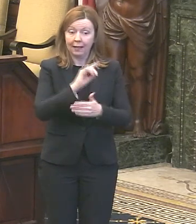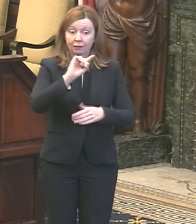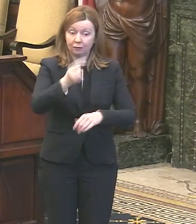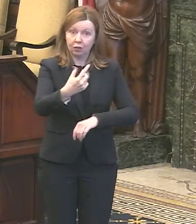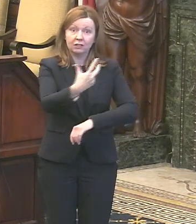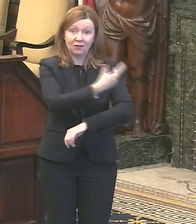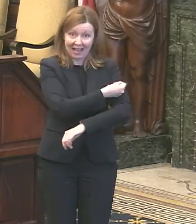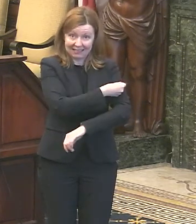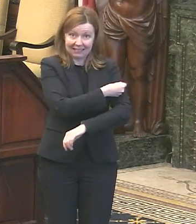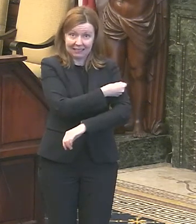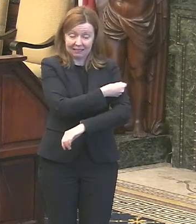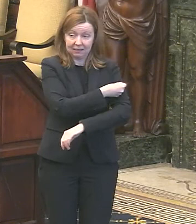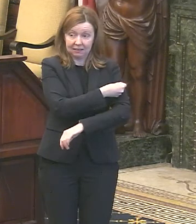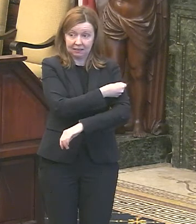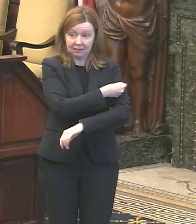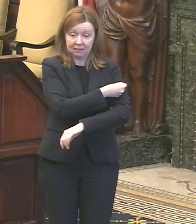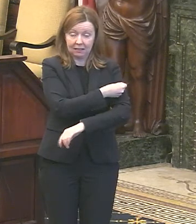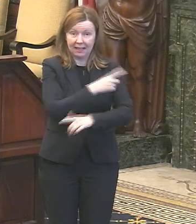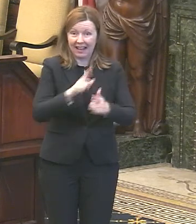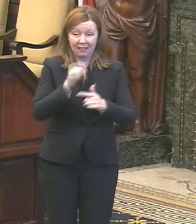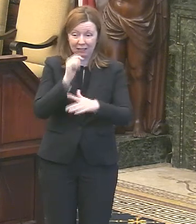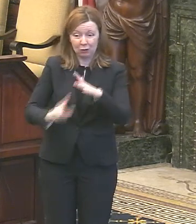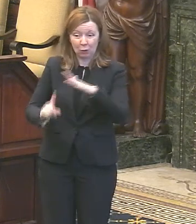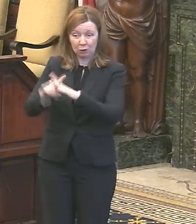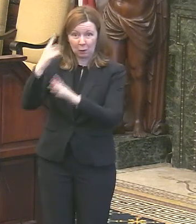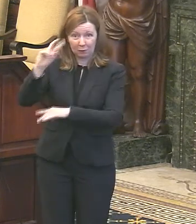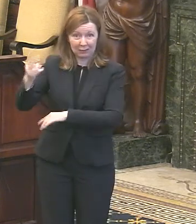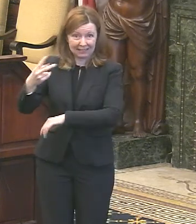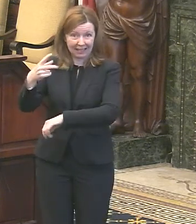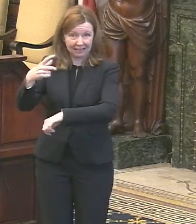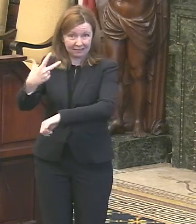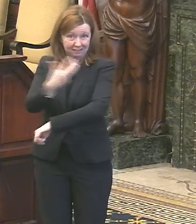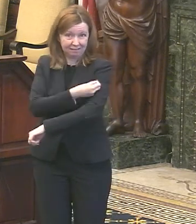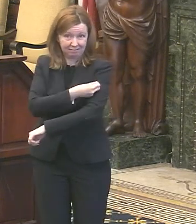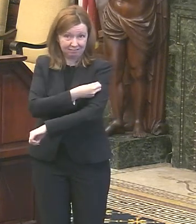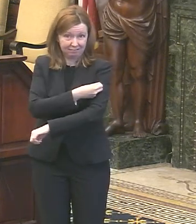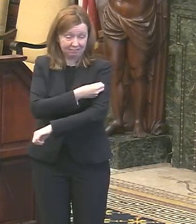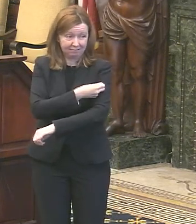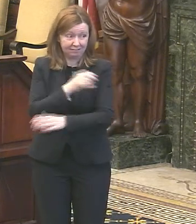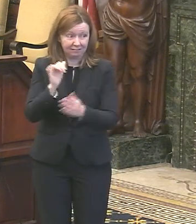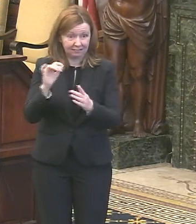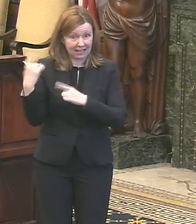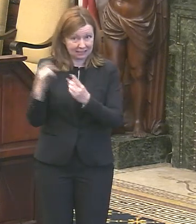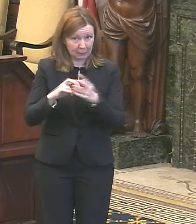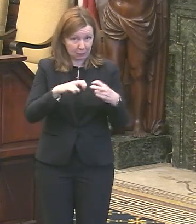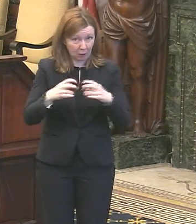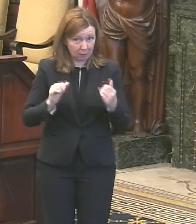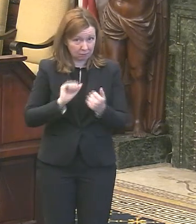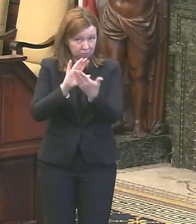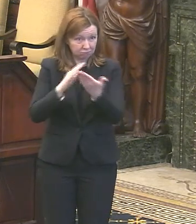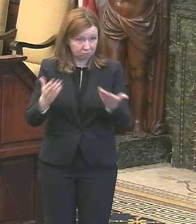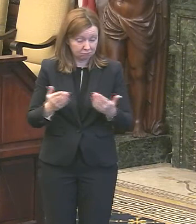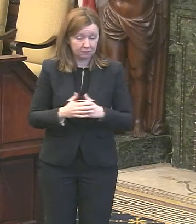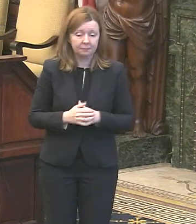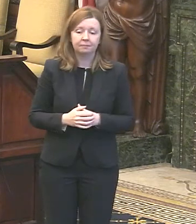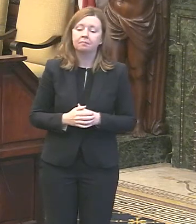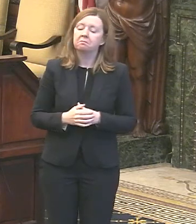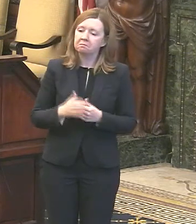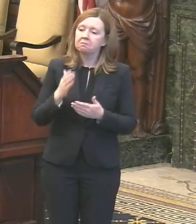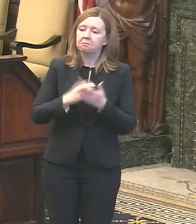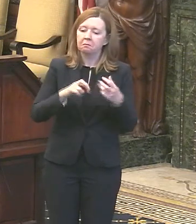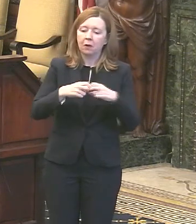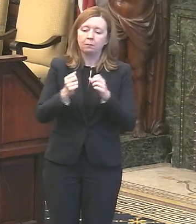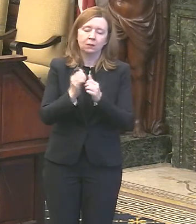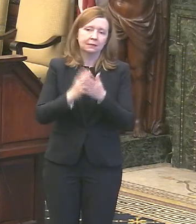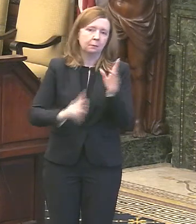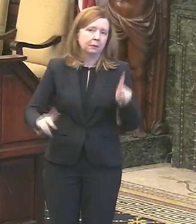doses and not showing up, or the city having a hard time tracking them down to receive the second dose? There has been a problem with some